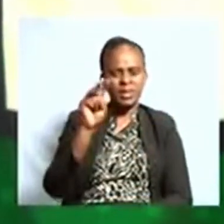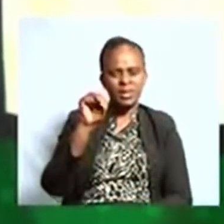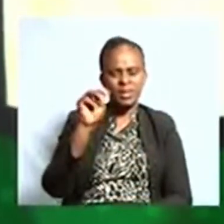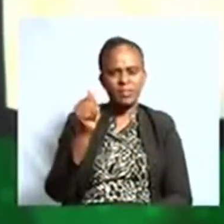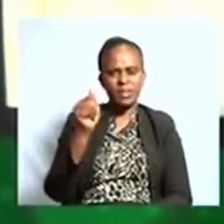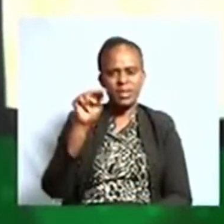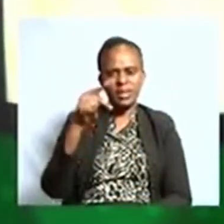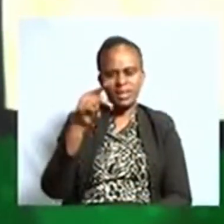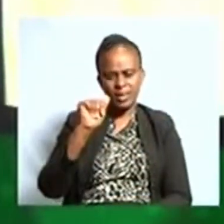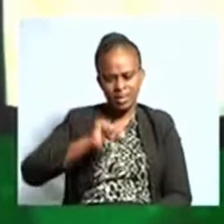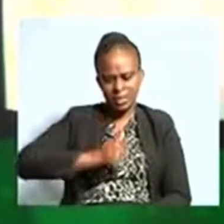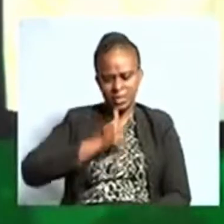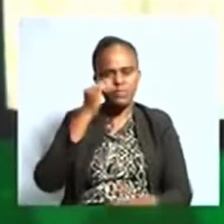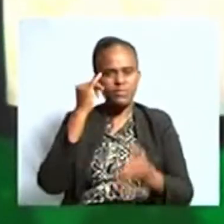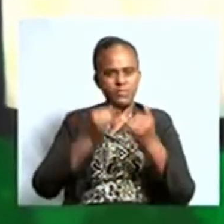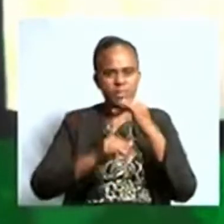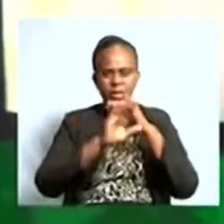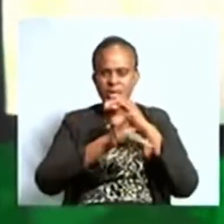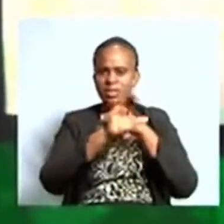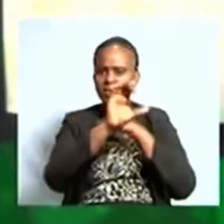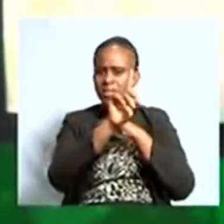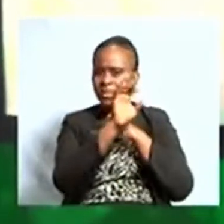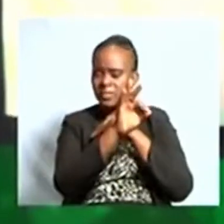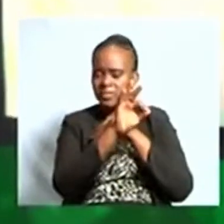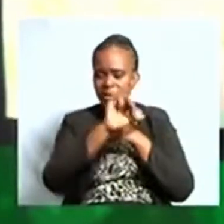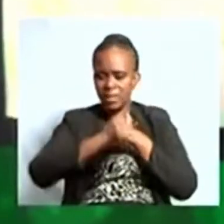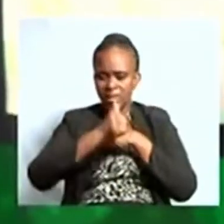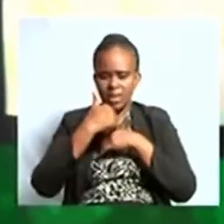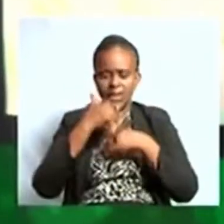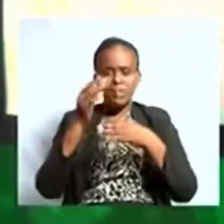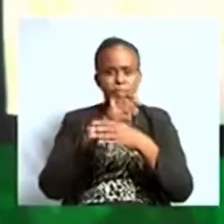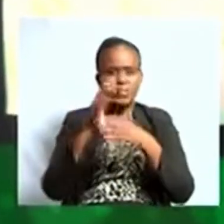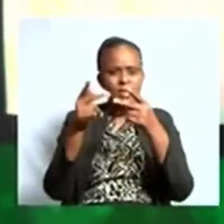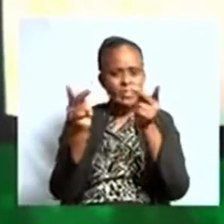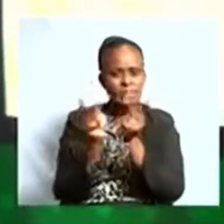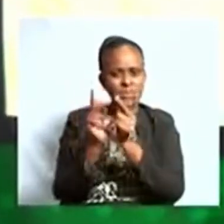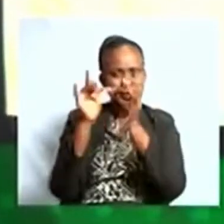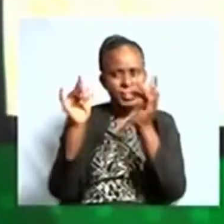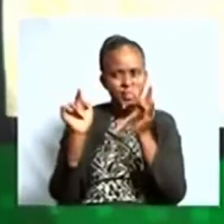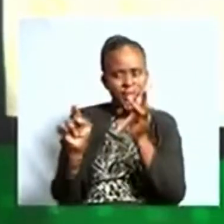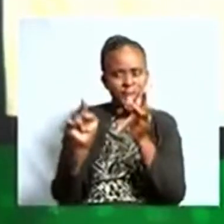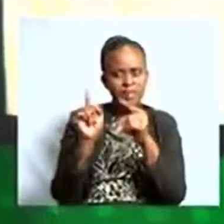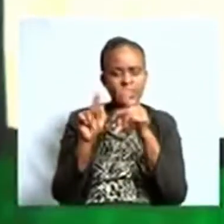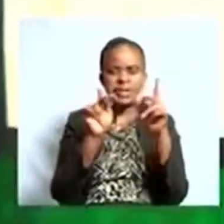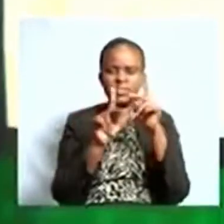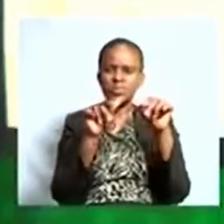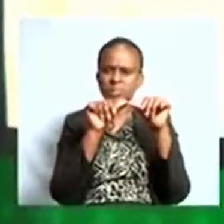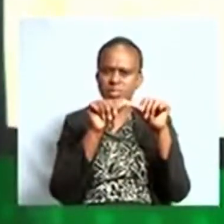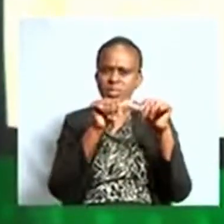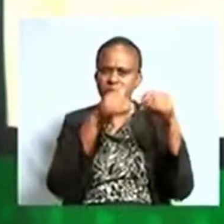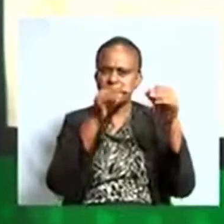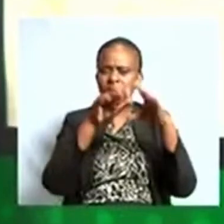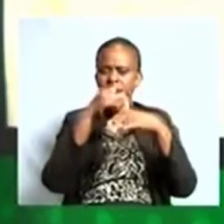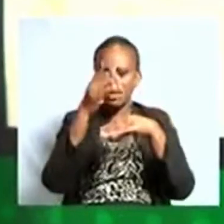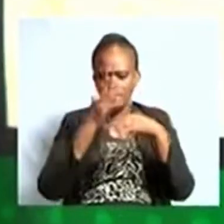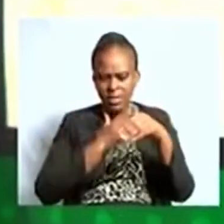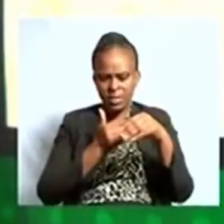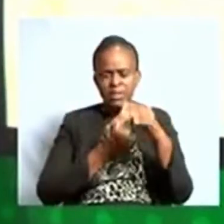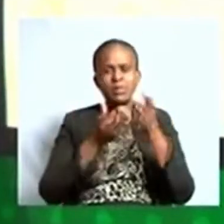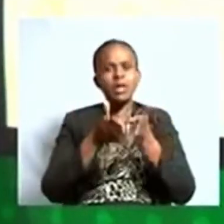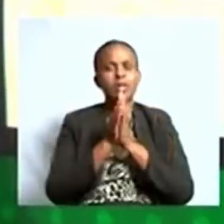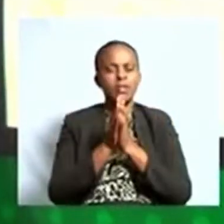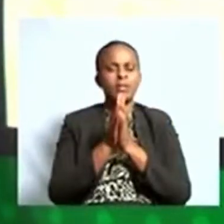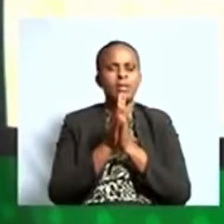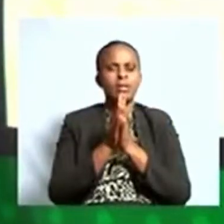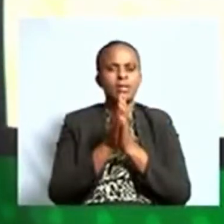finished under CDF. We have a trading place, a trading shelter there, but people are still selling outside, and I want to appeal to them that